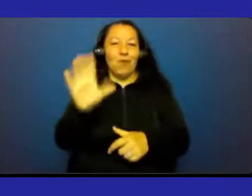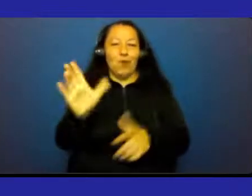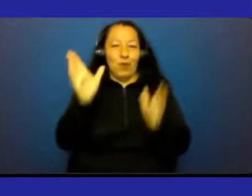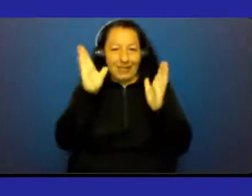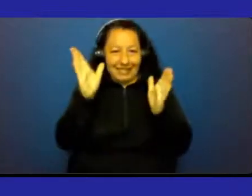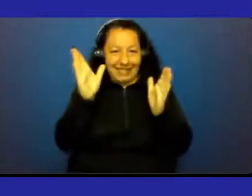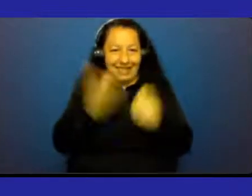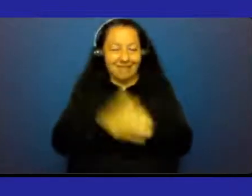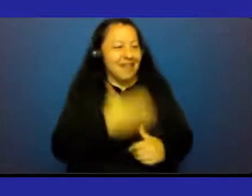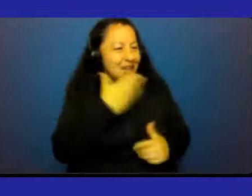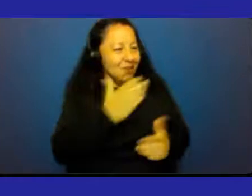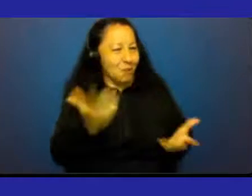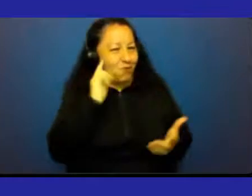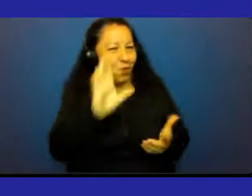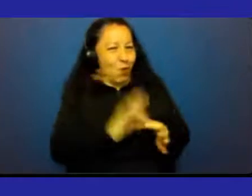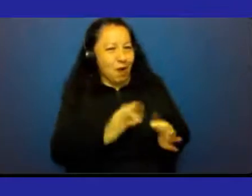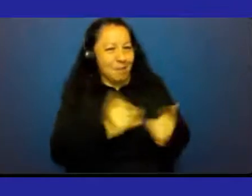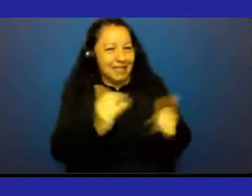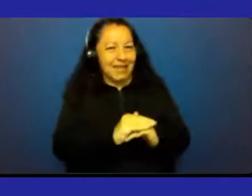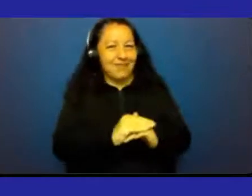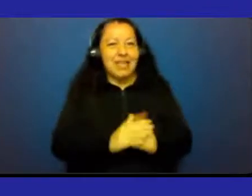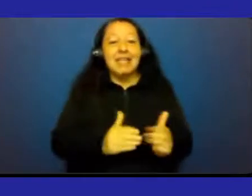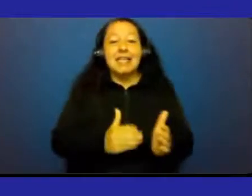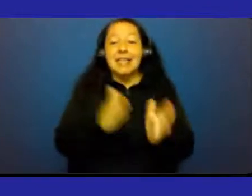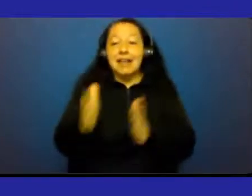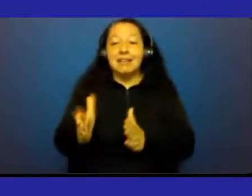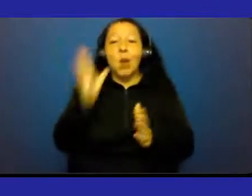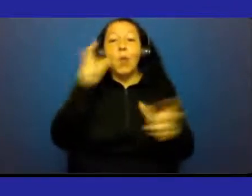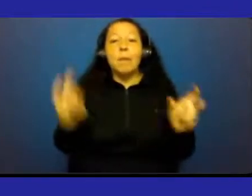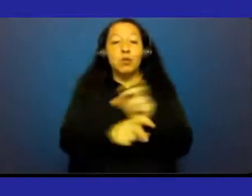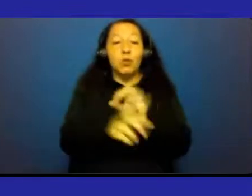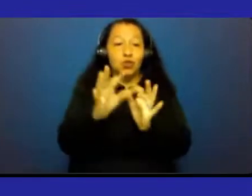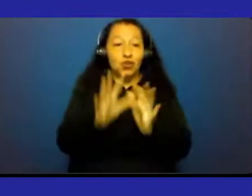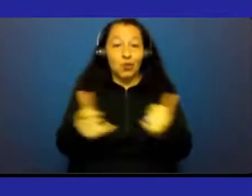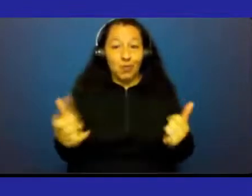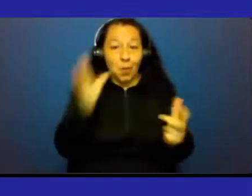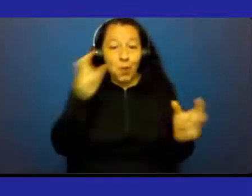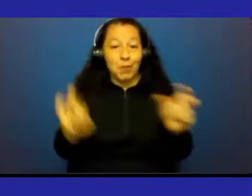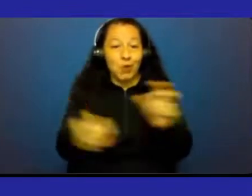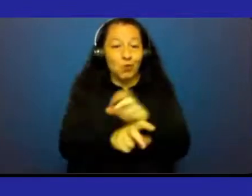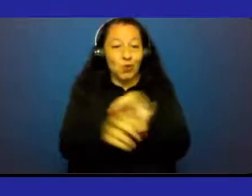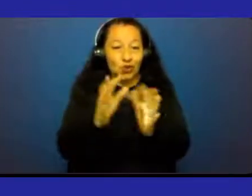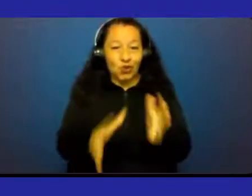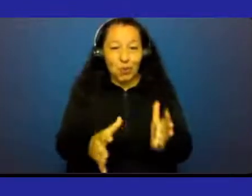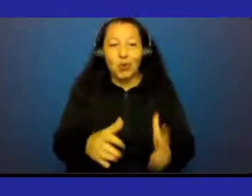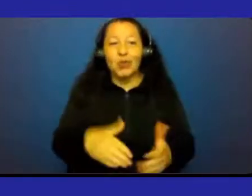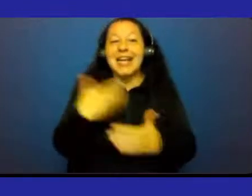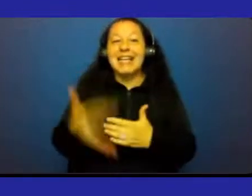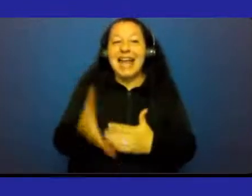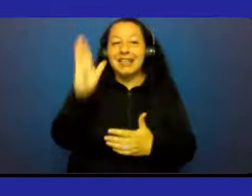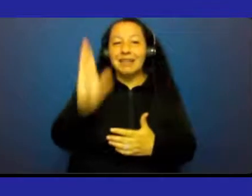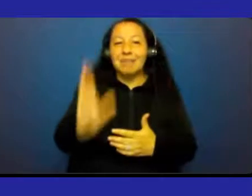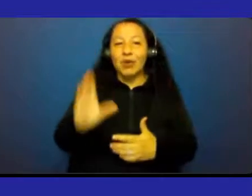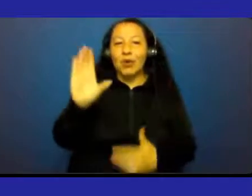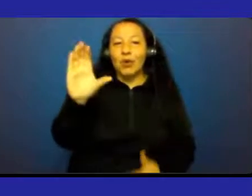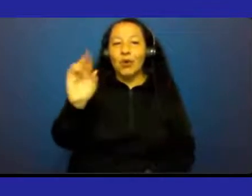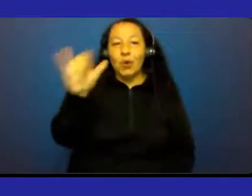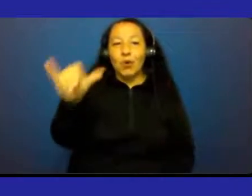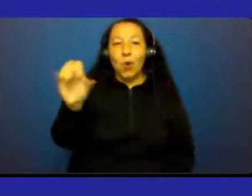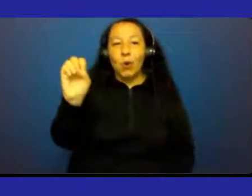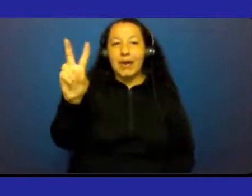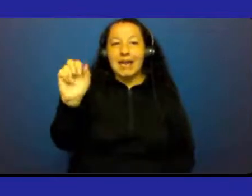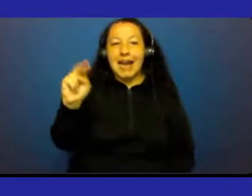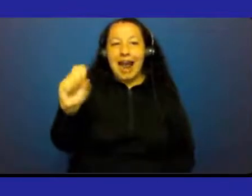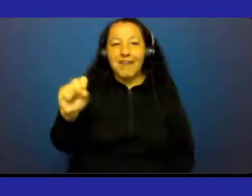is Deborah Greif, chairperson of the Brooklyn Family, I'm sorry. Our next speaker is Corey Evans,